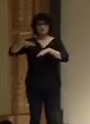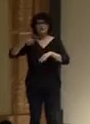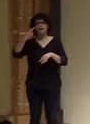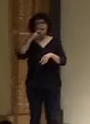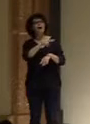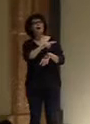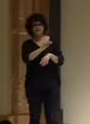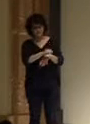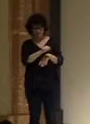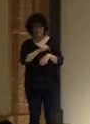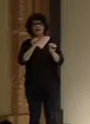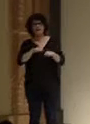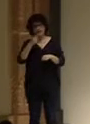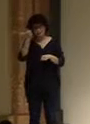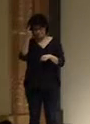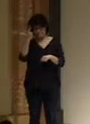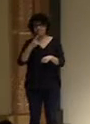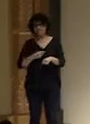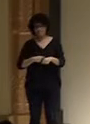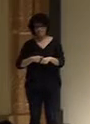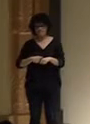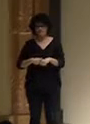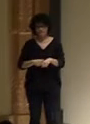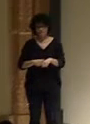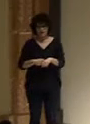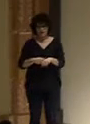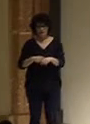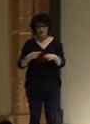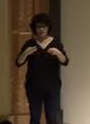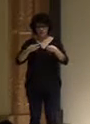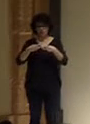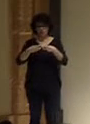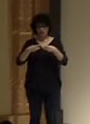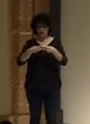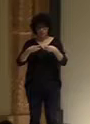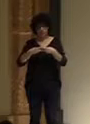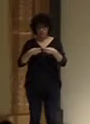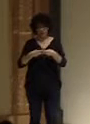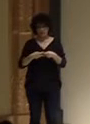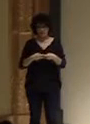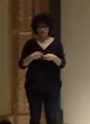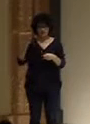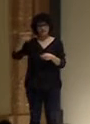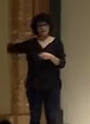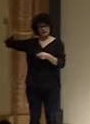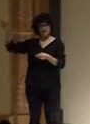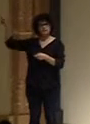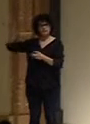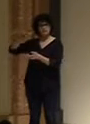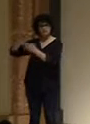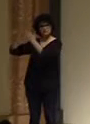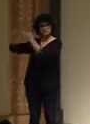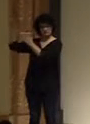Our last IETM plenary was in Brussels, the center of the European project, which is struggling